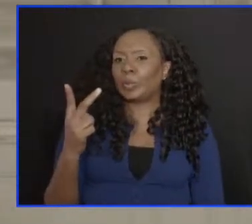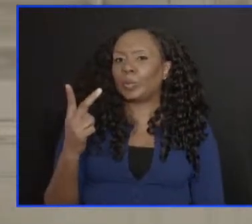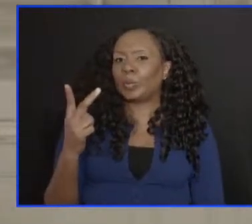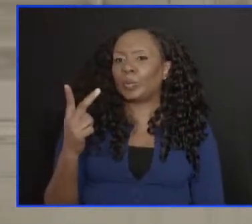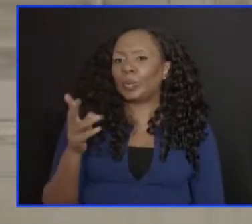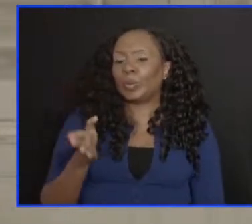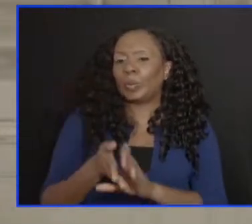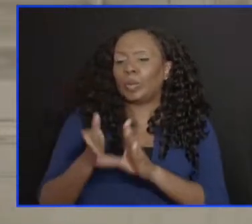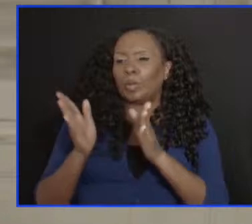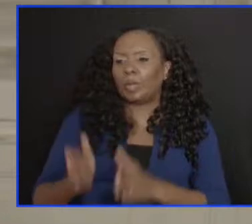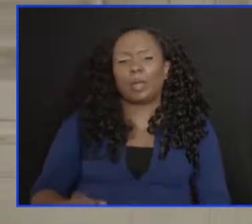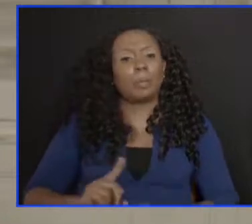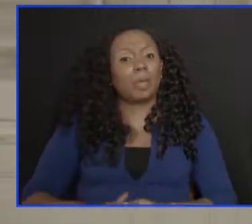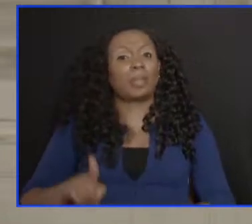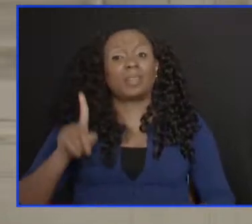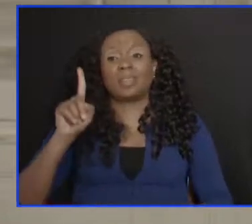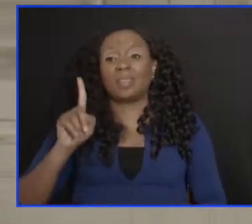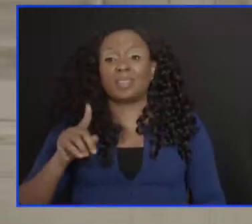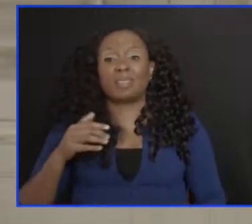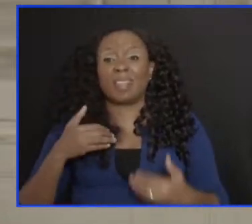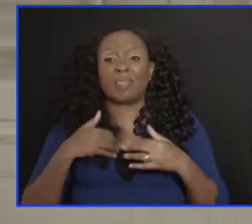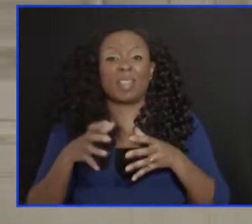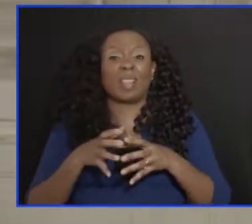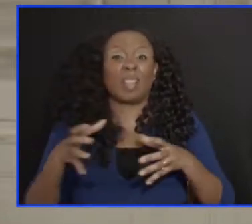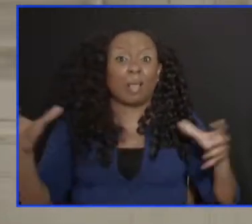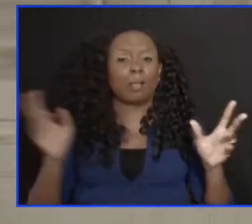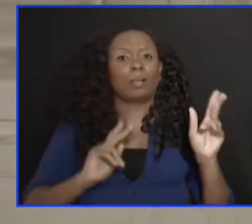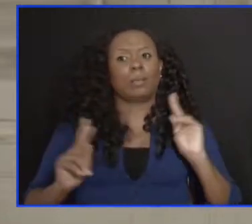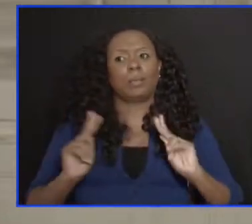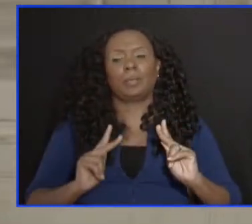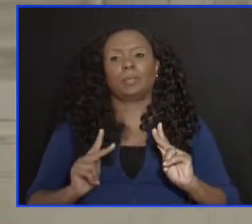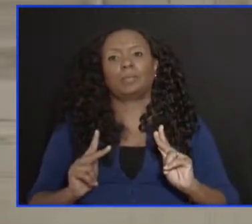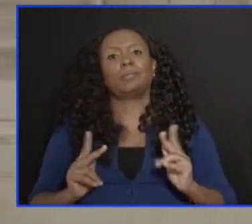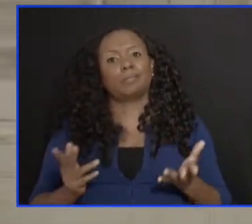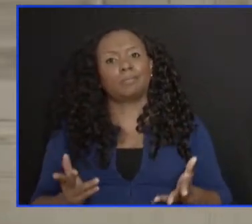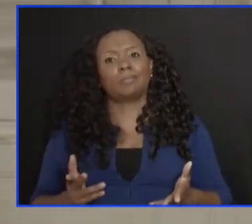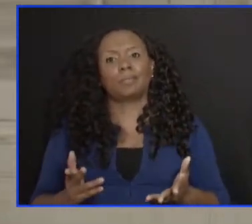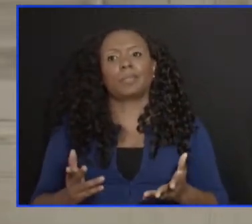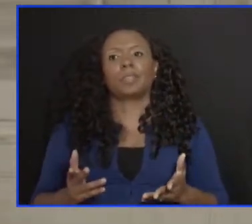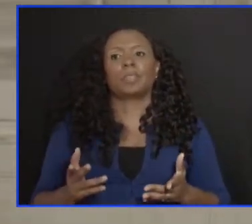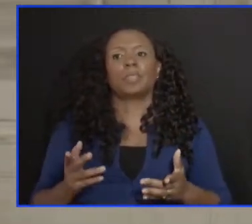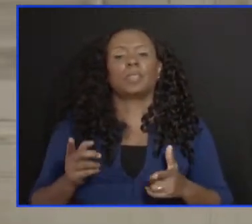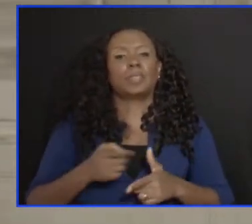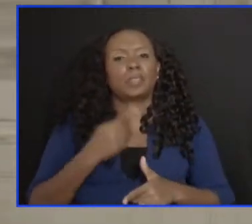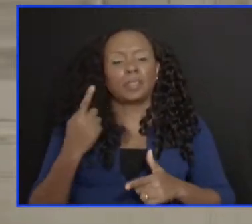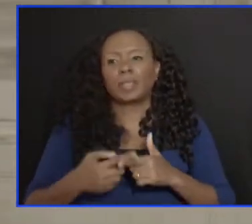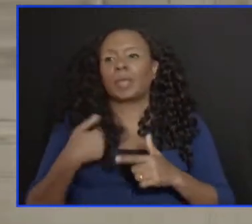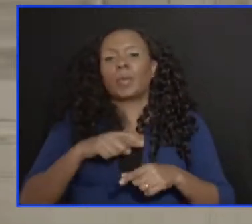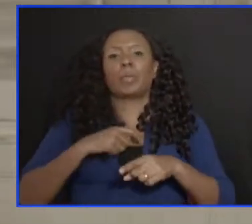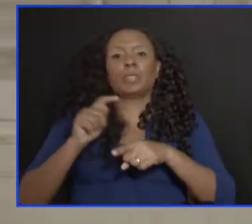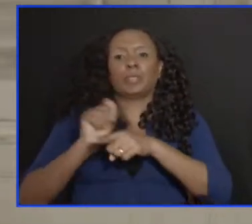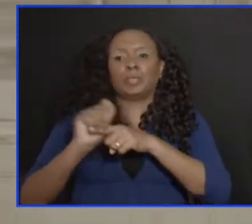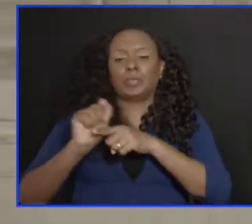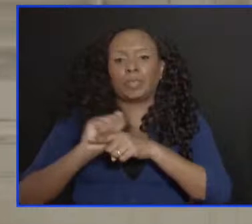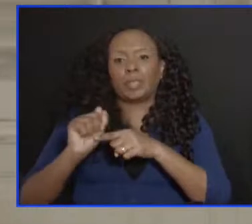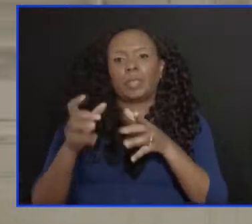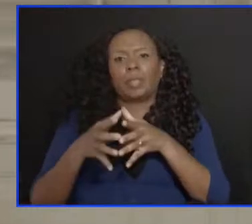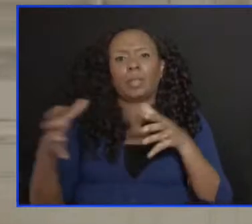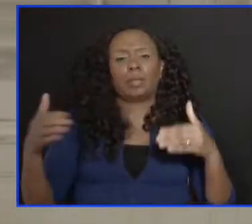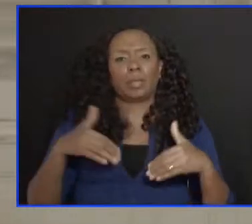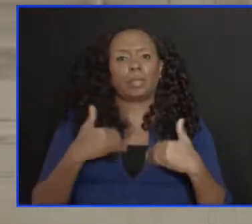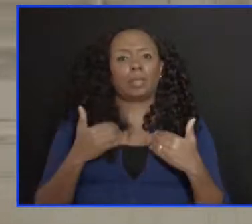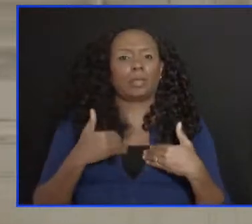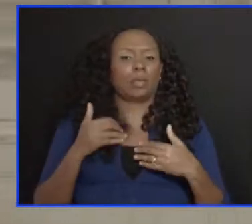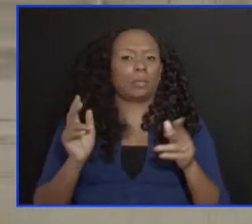and hundreds of people. What we did then was to start expanding that into a client aid. So we trained many of the young people you see across